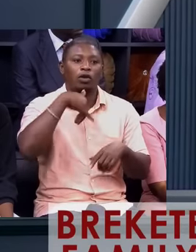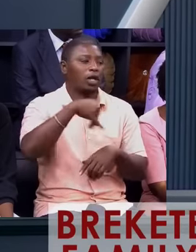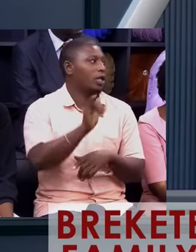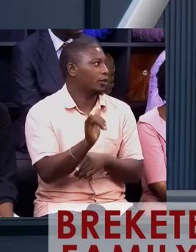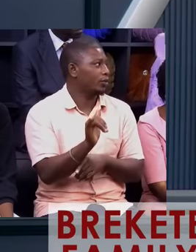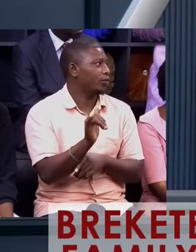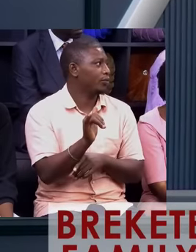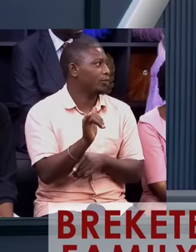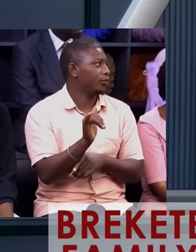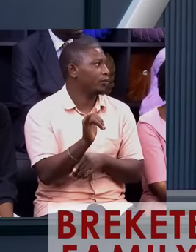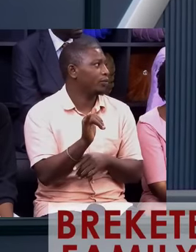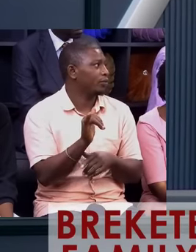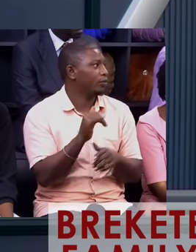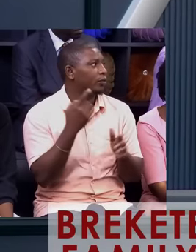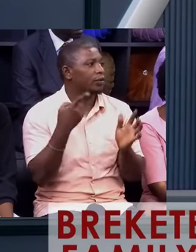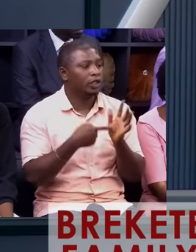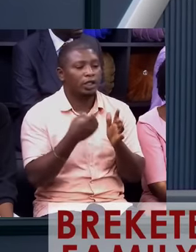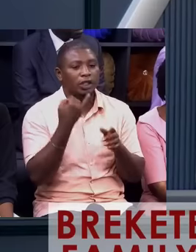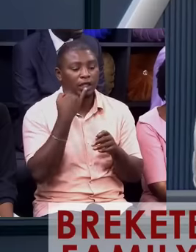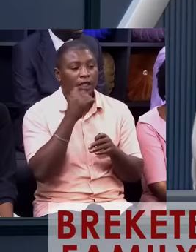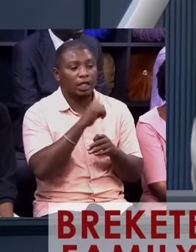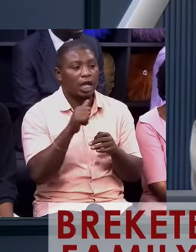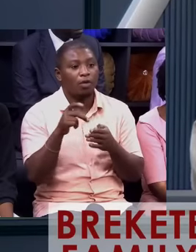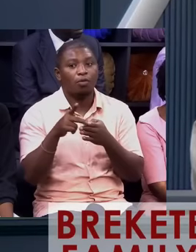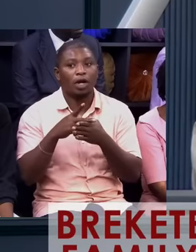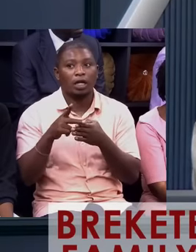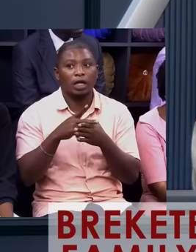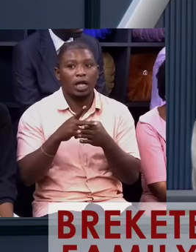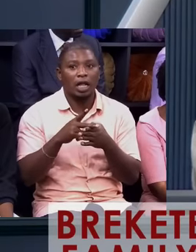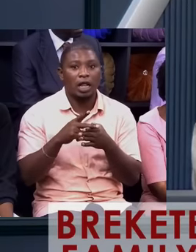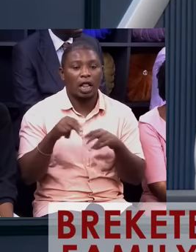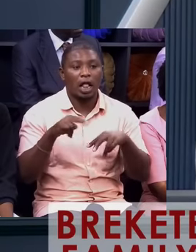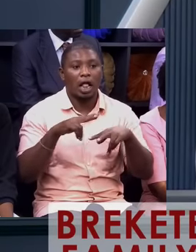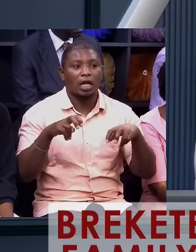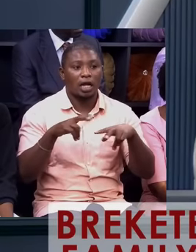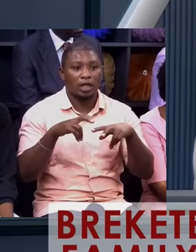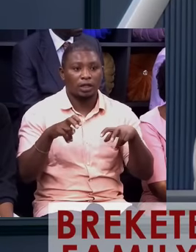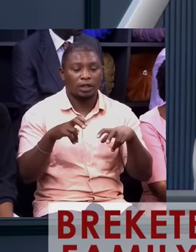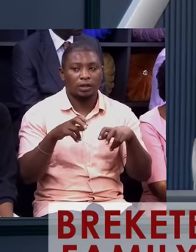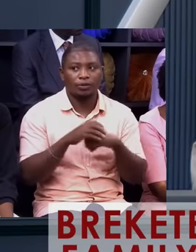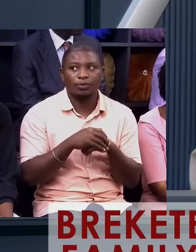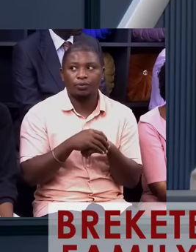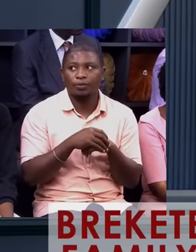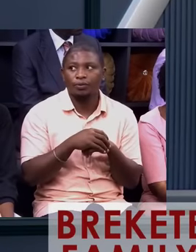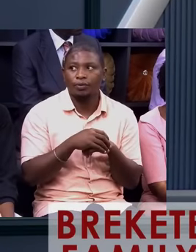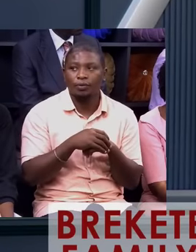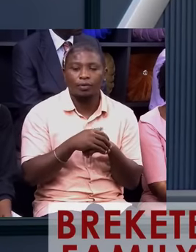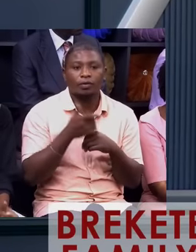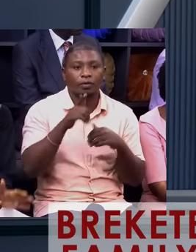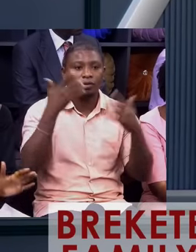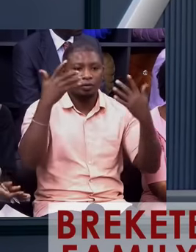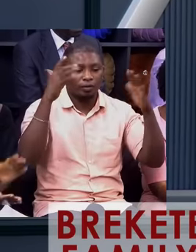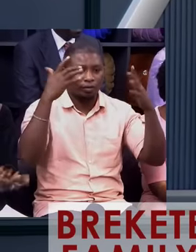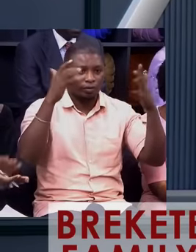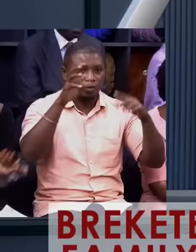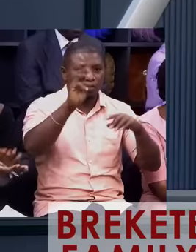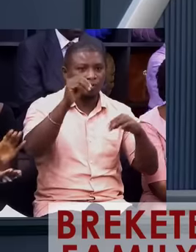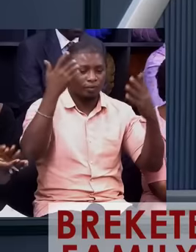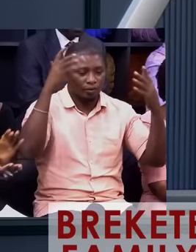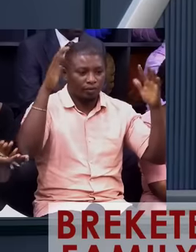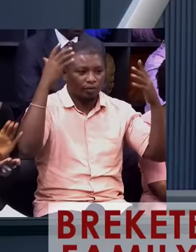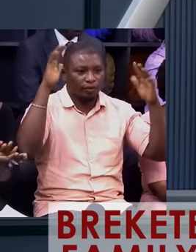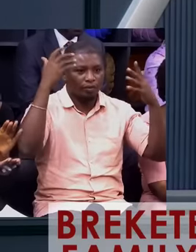yet this is a practical analysis are we together yes sir make we appreciate